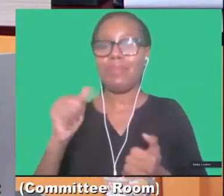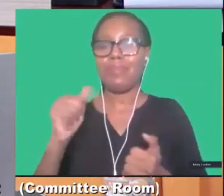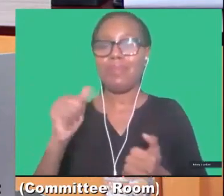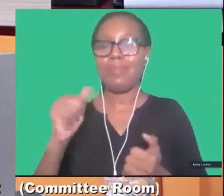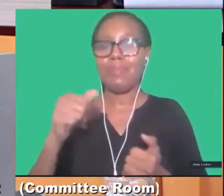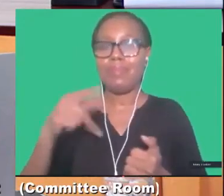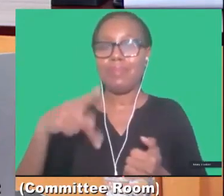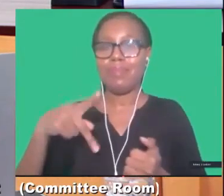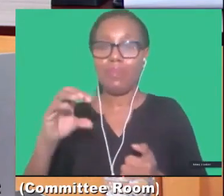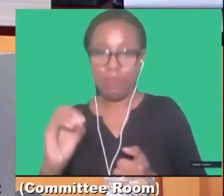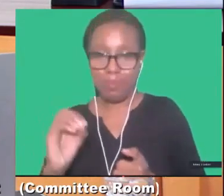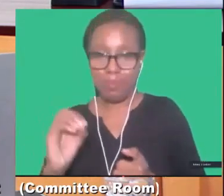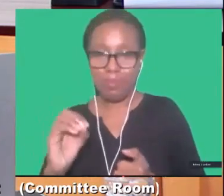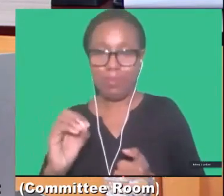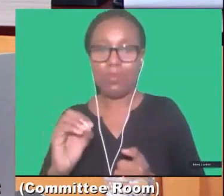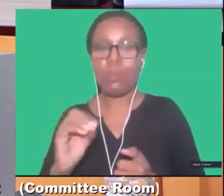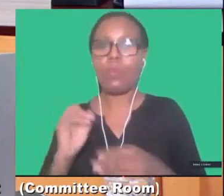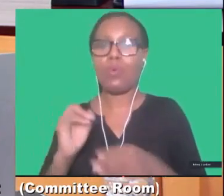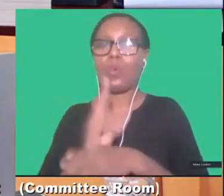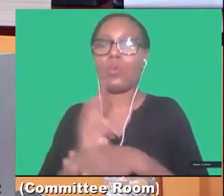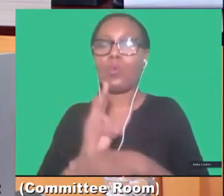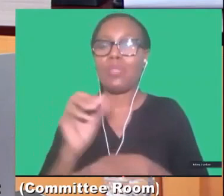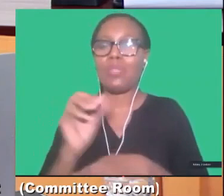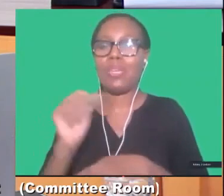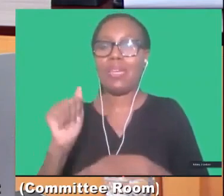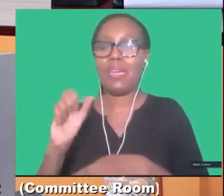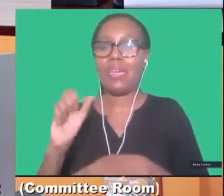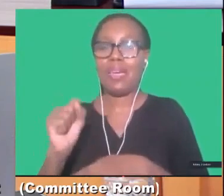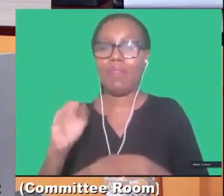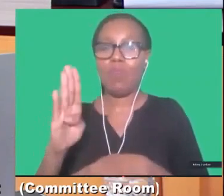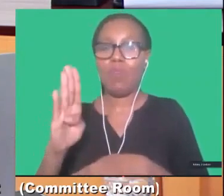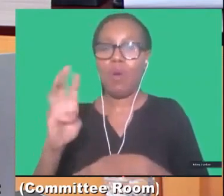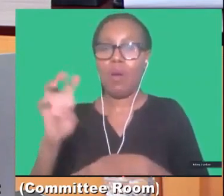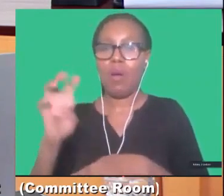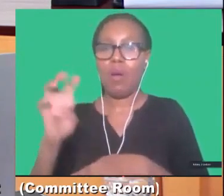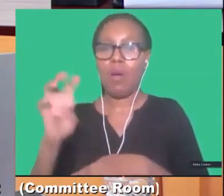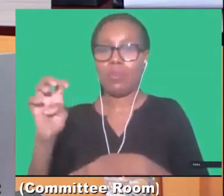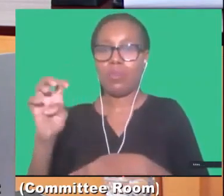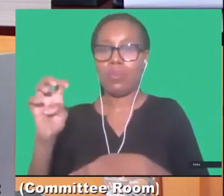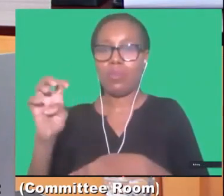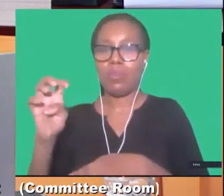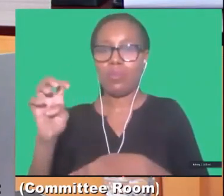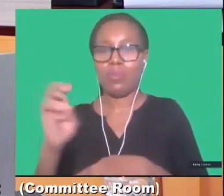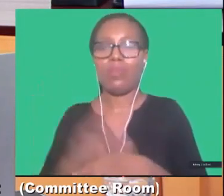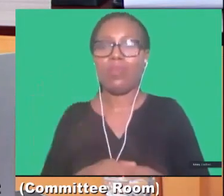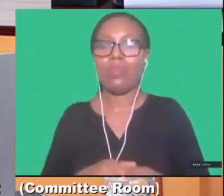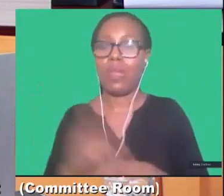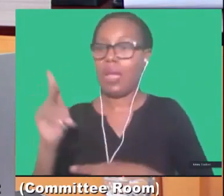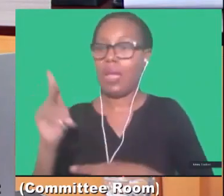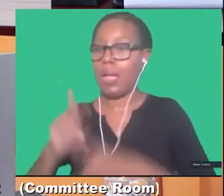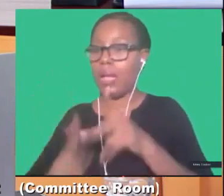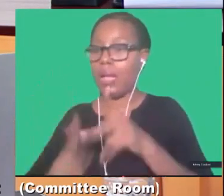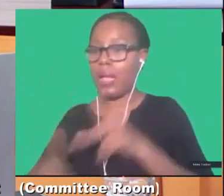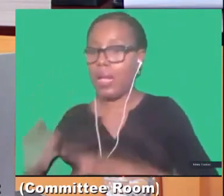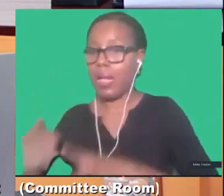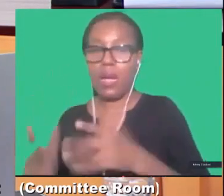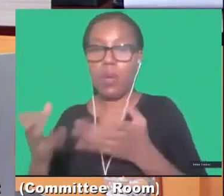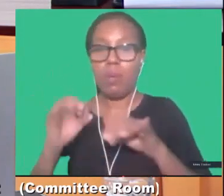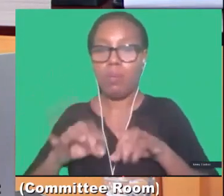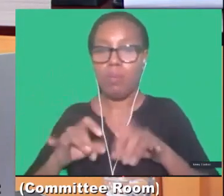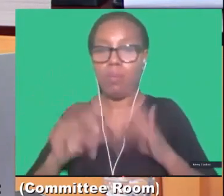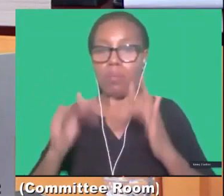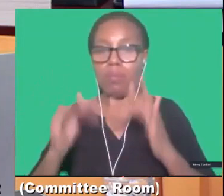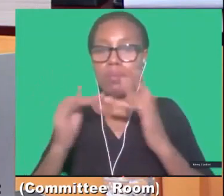AS400, whereby persons, if they're filing online, they must first register